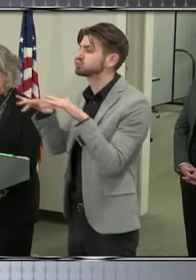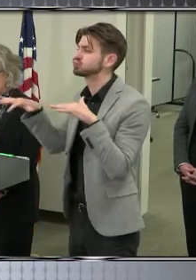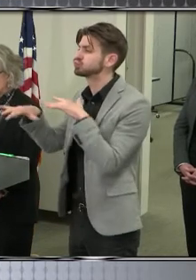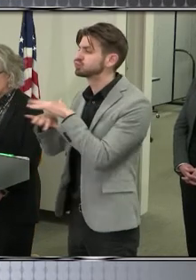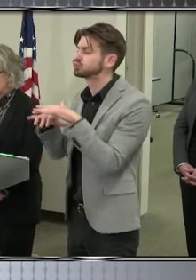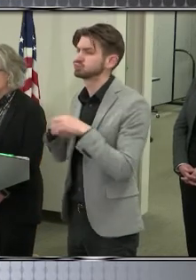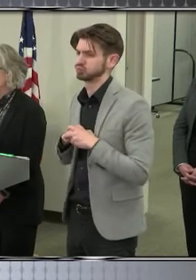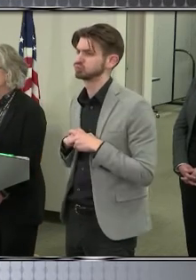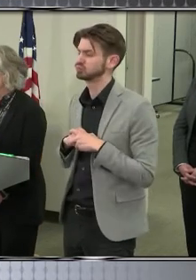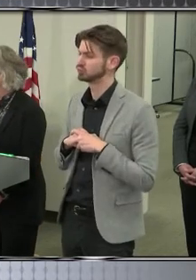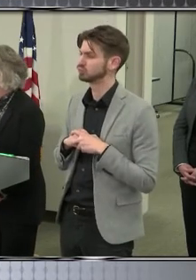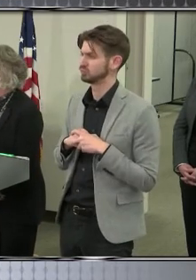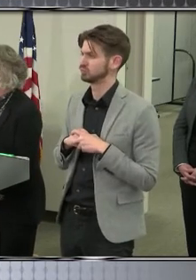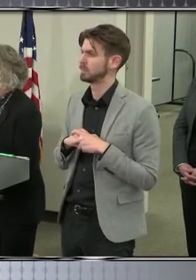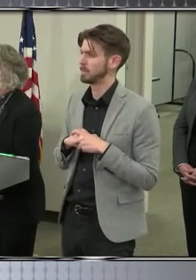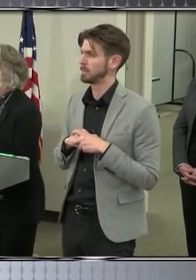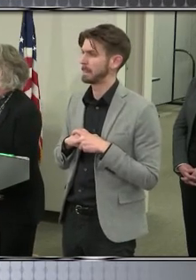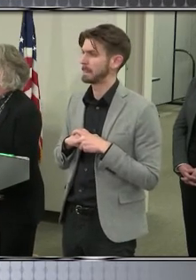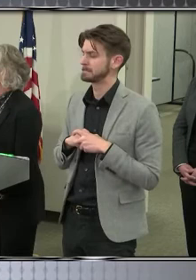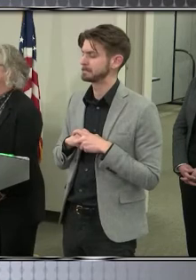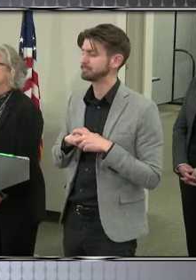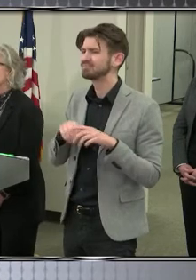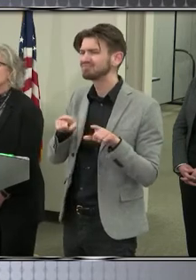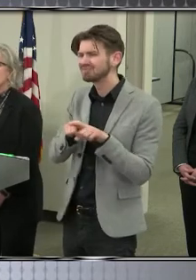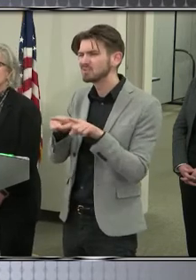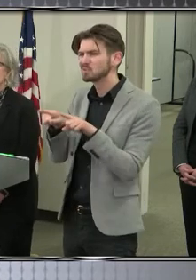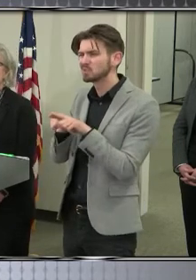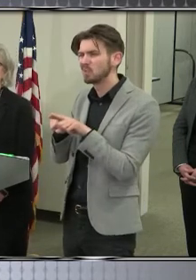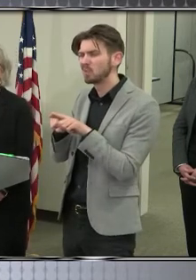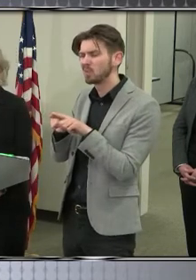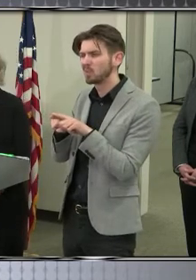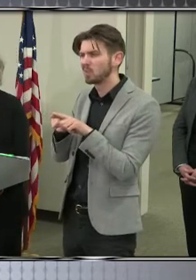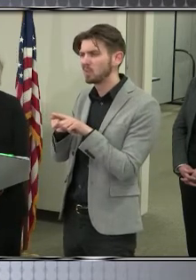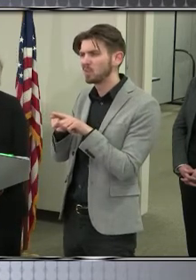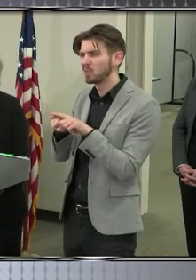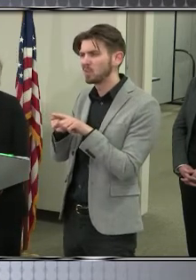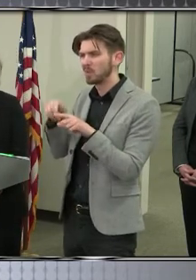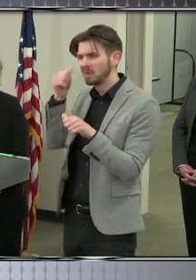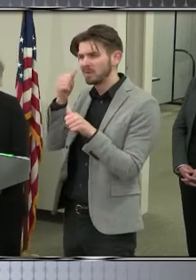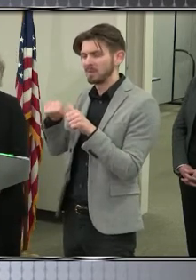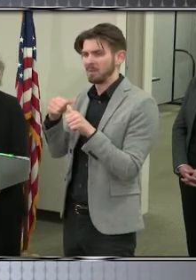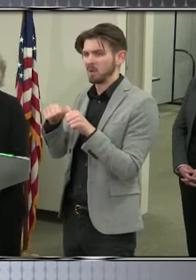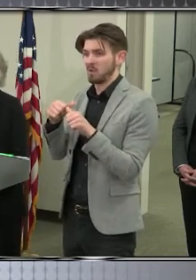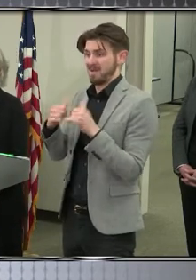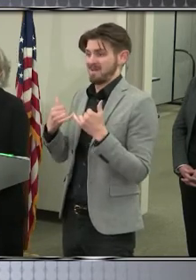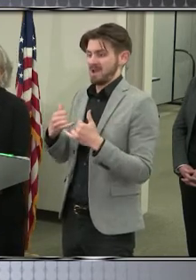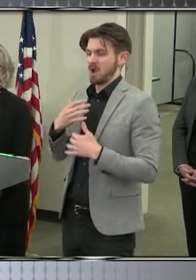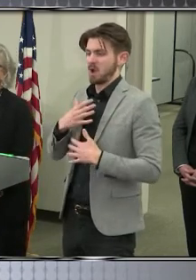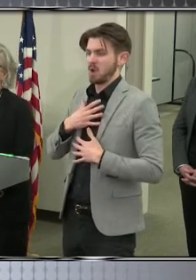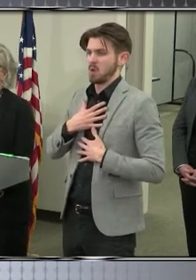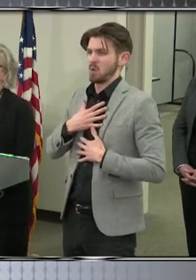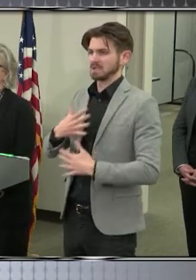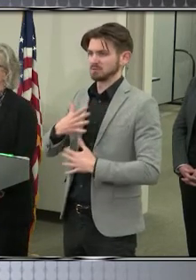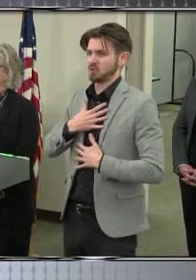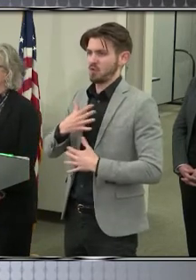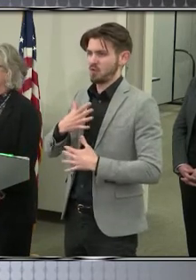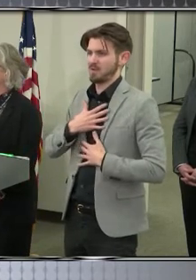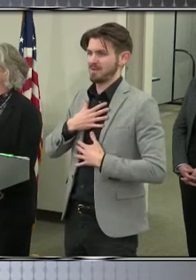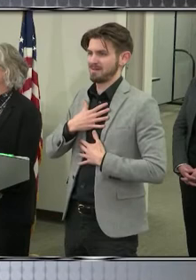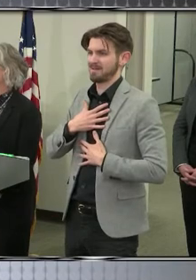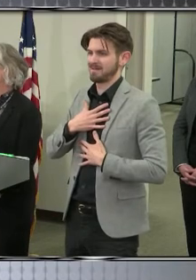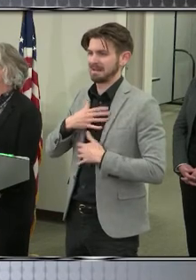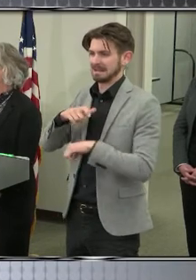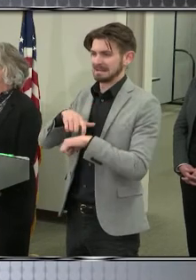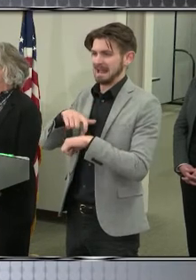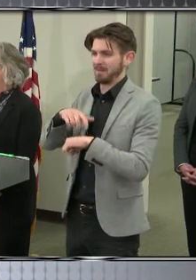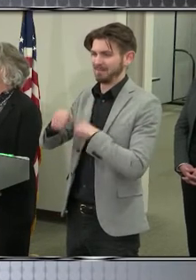would look at is to remember that we're in the middle of respiratory season. And so there's a lot of viruses that are